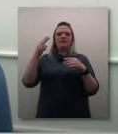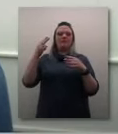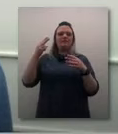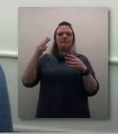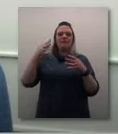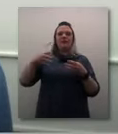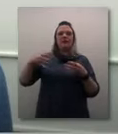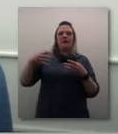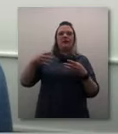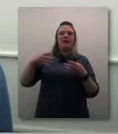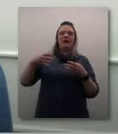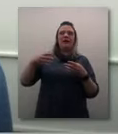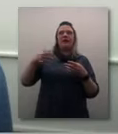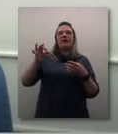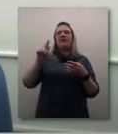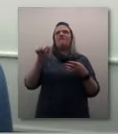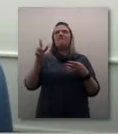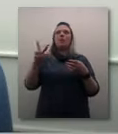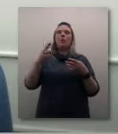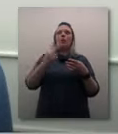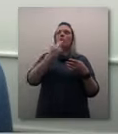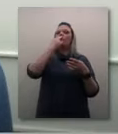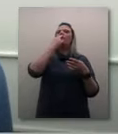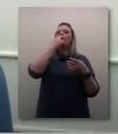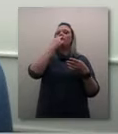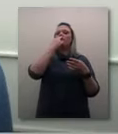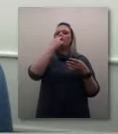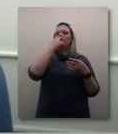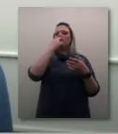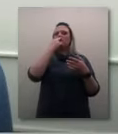into the nose instead of intubating somebody.